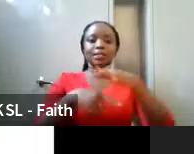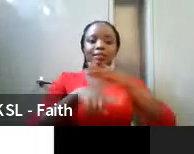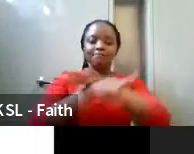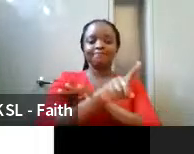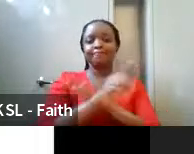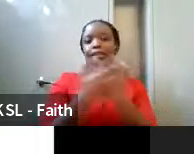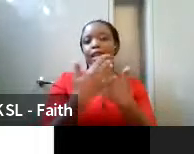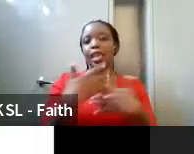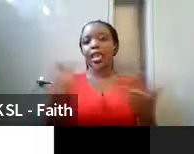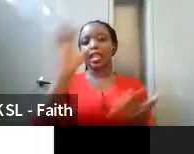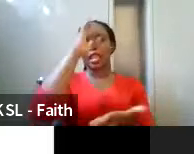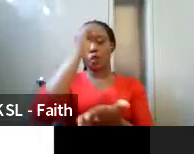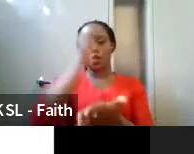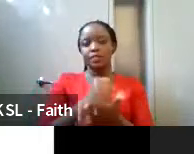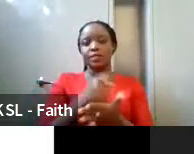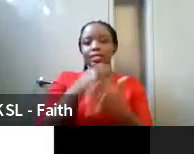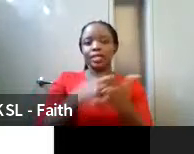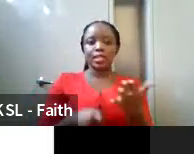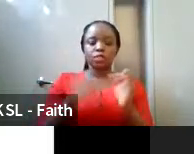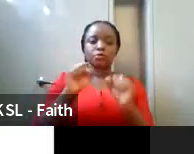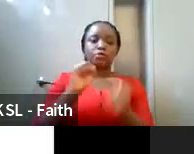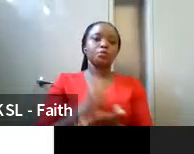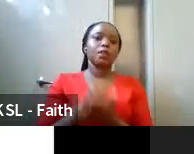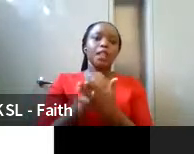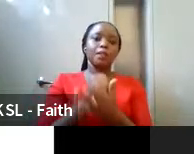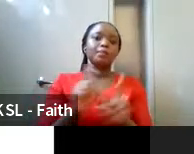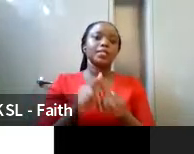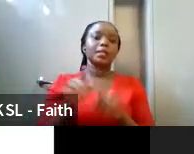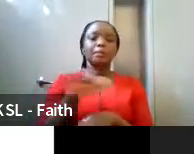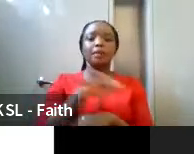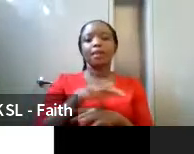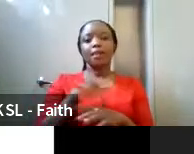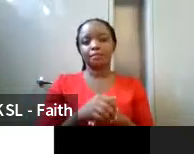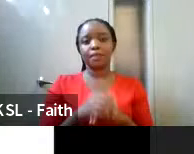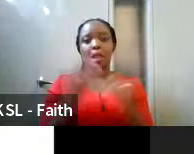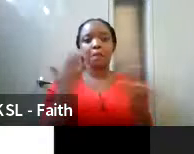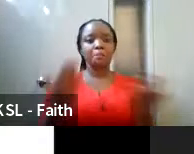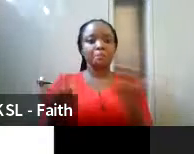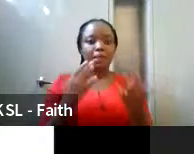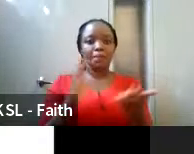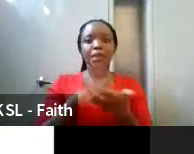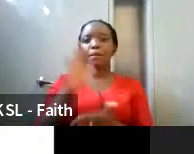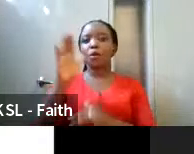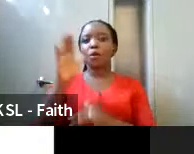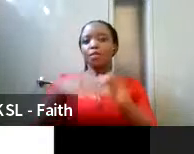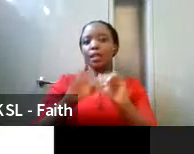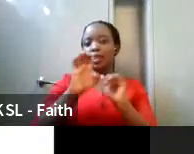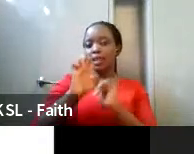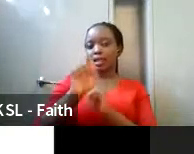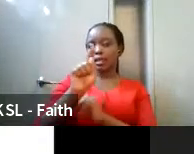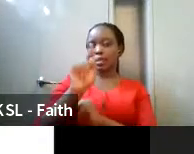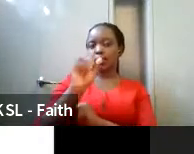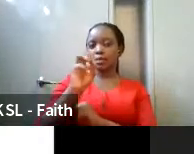tax offices to be able to be assisted on the same. It could be more than just eTIMS